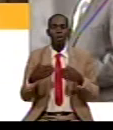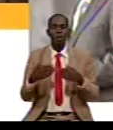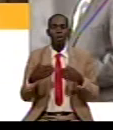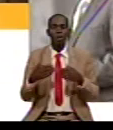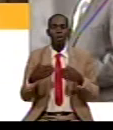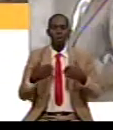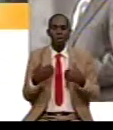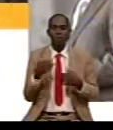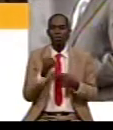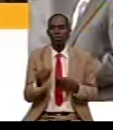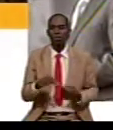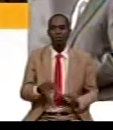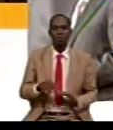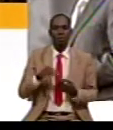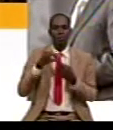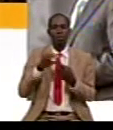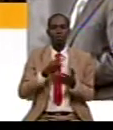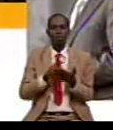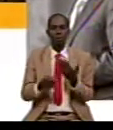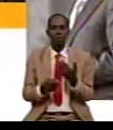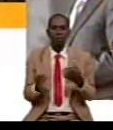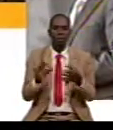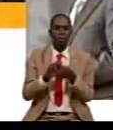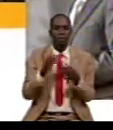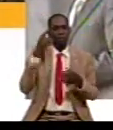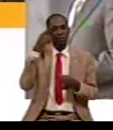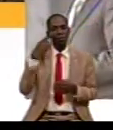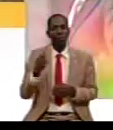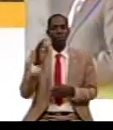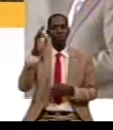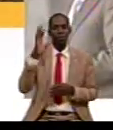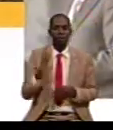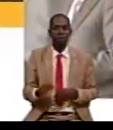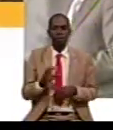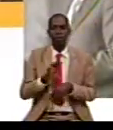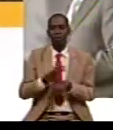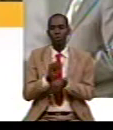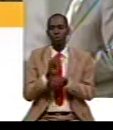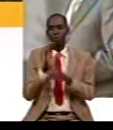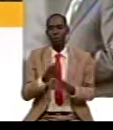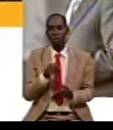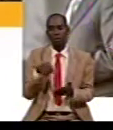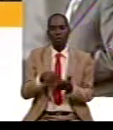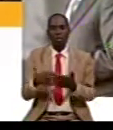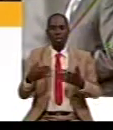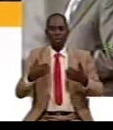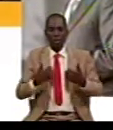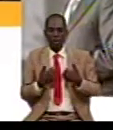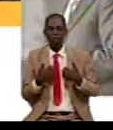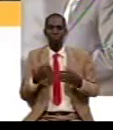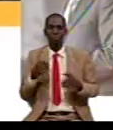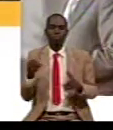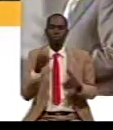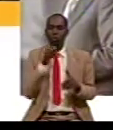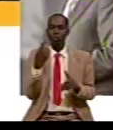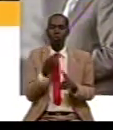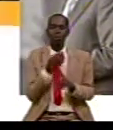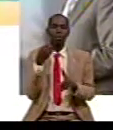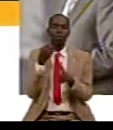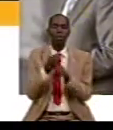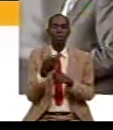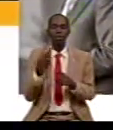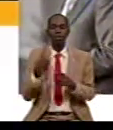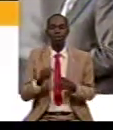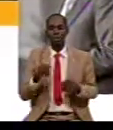a conference for ministers and professionals. This has impacted not only Deeperlife members, but many others